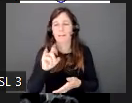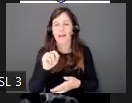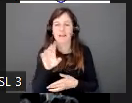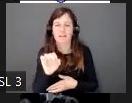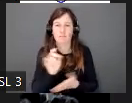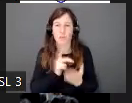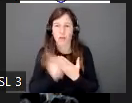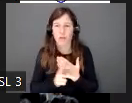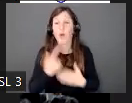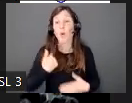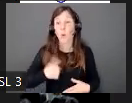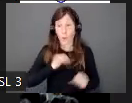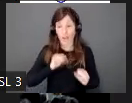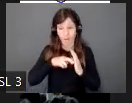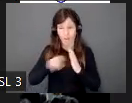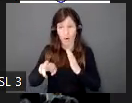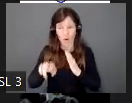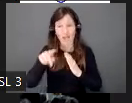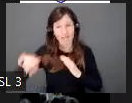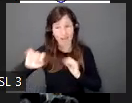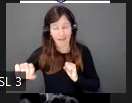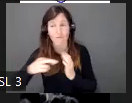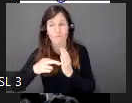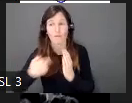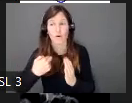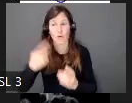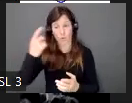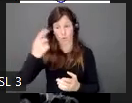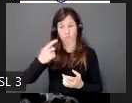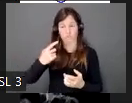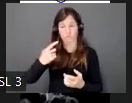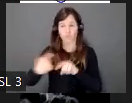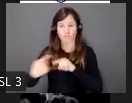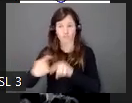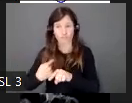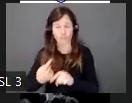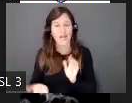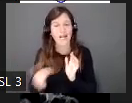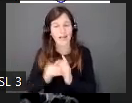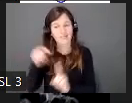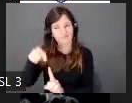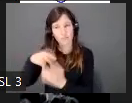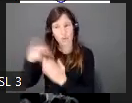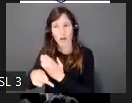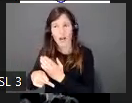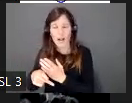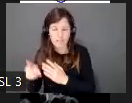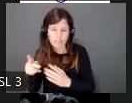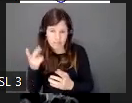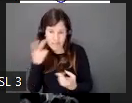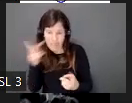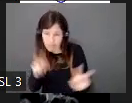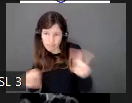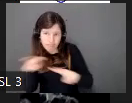program. They can refer concerns to us. Again, eyes and ears in the community, all on the same page of what is